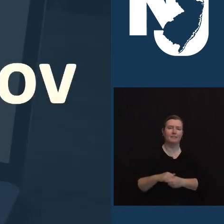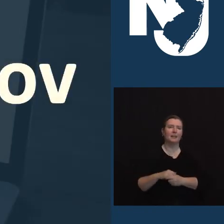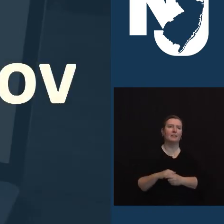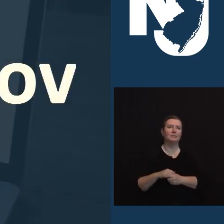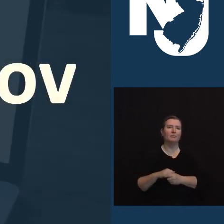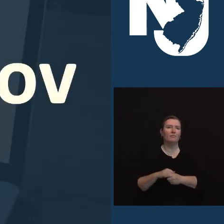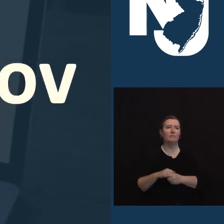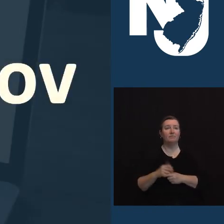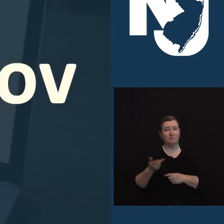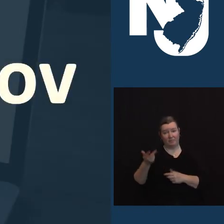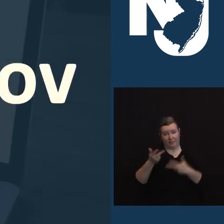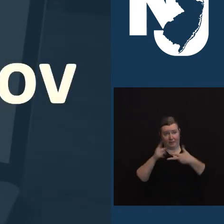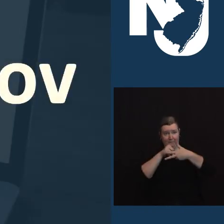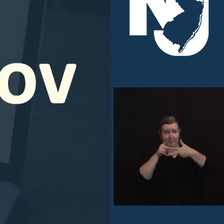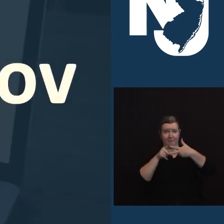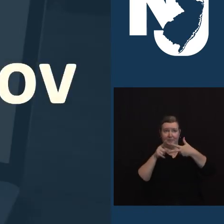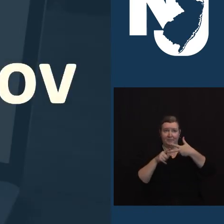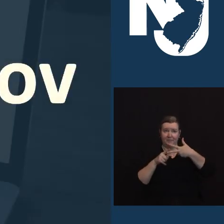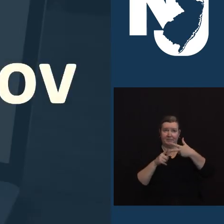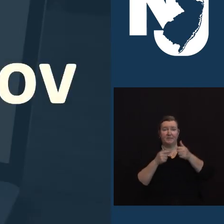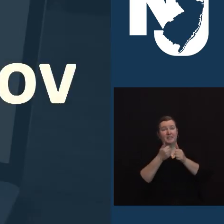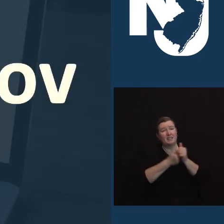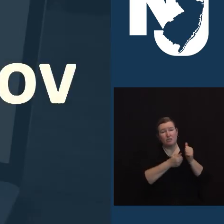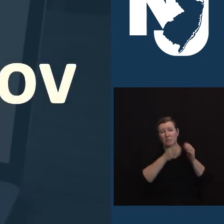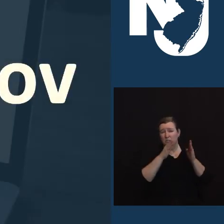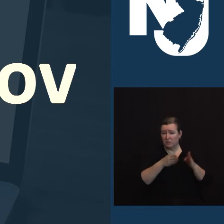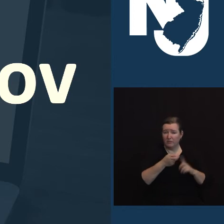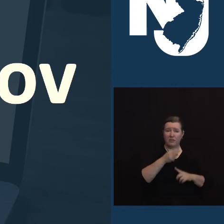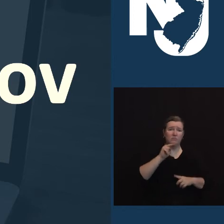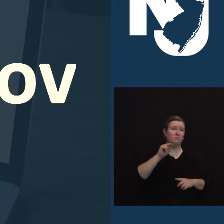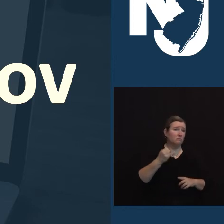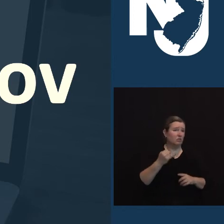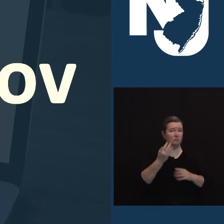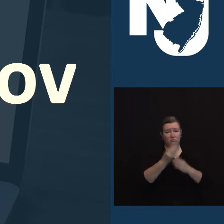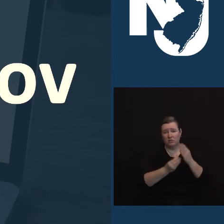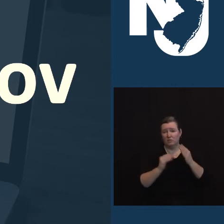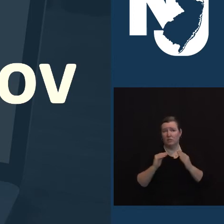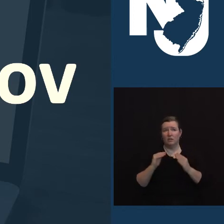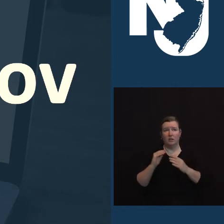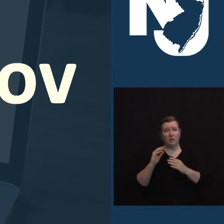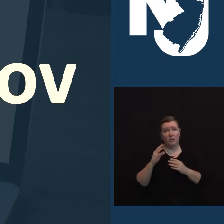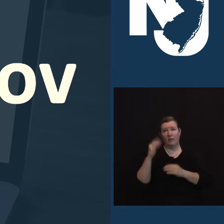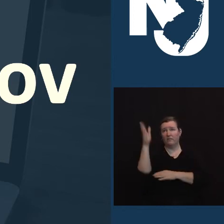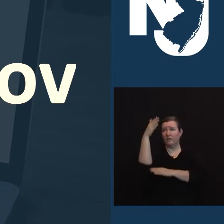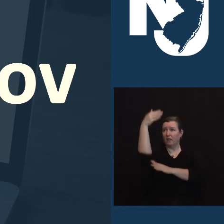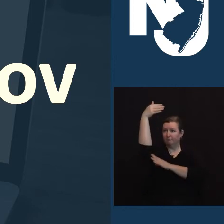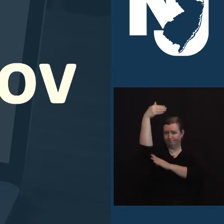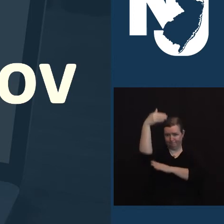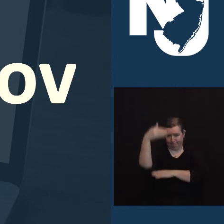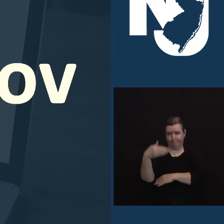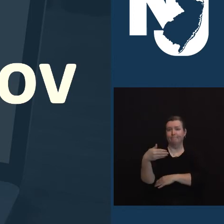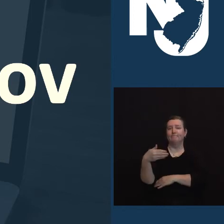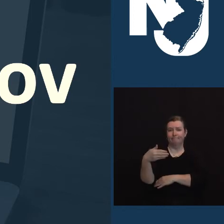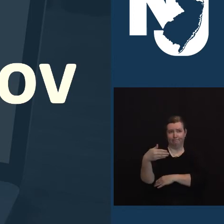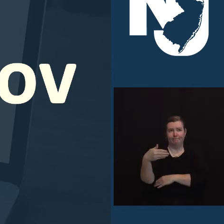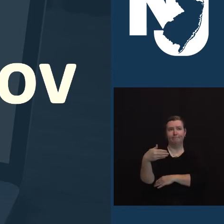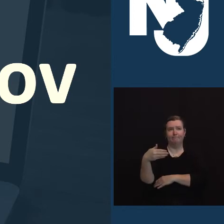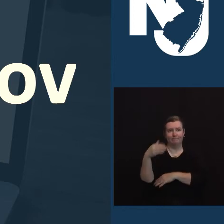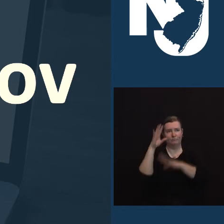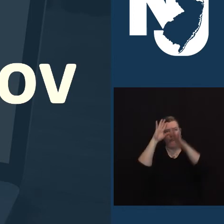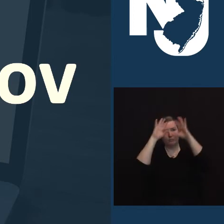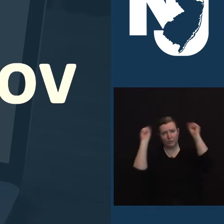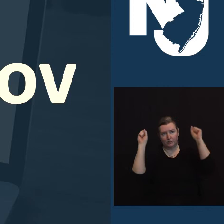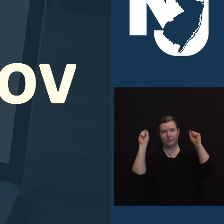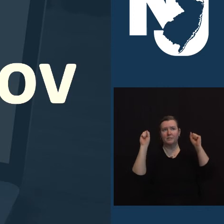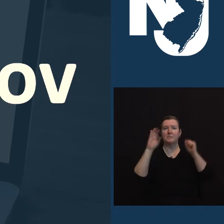Jerseyan and American who has been lost to this pandemic, our flags are flying at half-staff under the direction of President Biden, and will do so for the